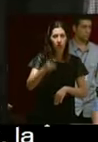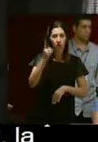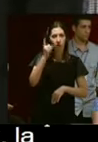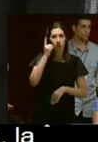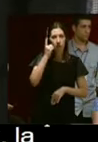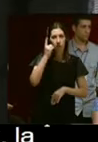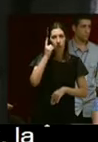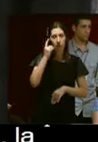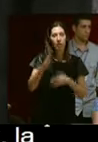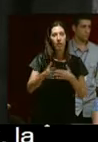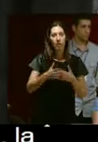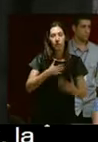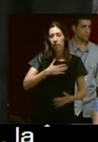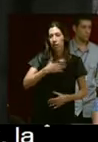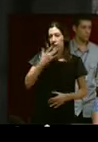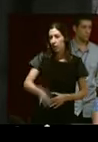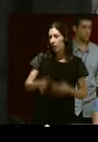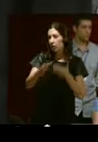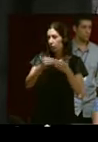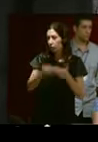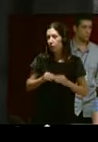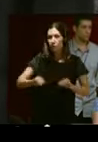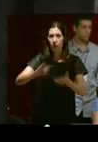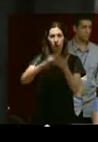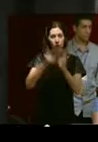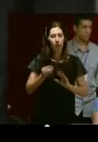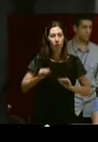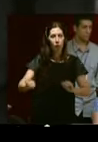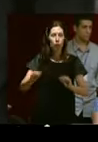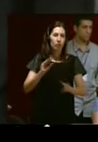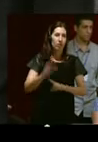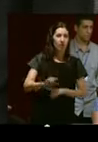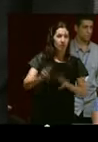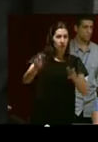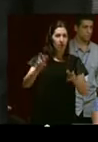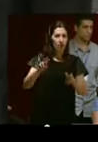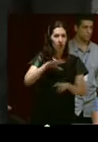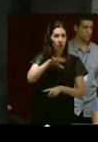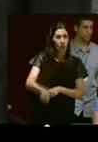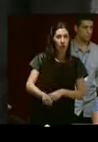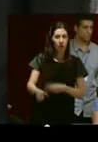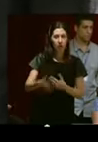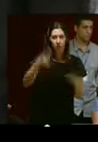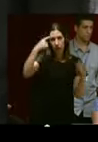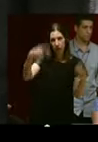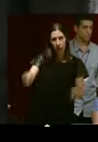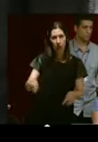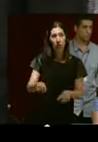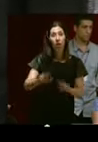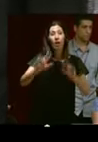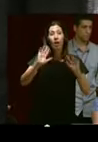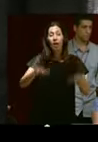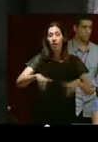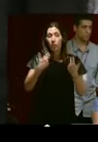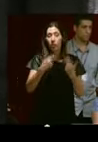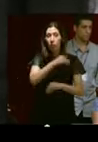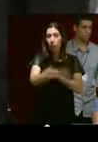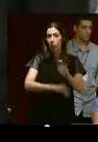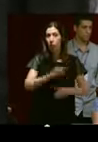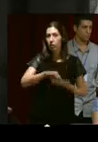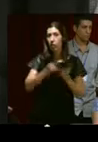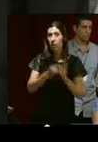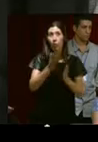create a system so that the user needs to contribute with their investment in a smartphone and in a piece of technology. But this opens up